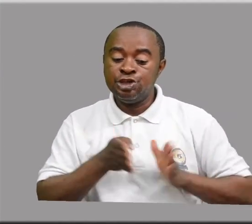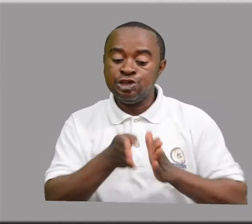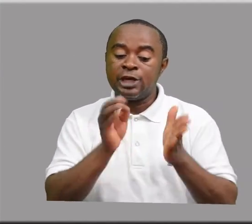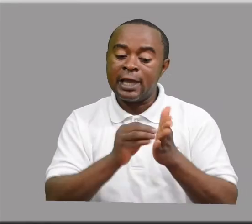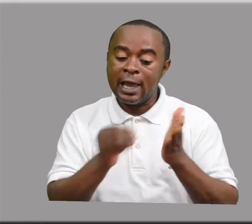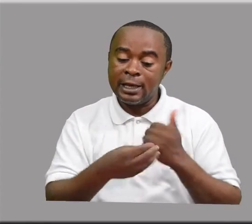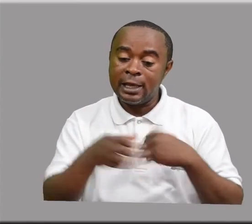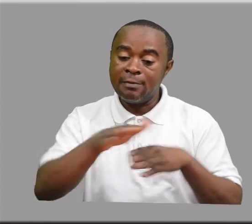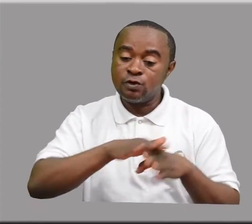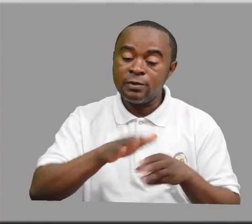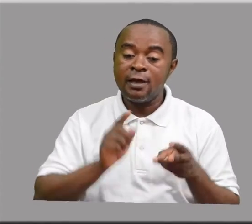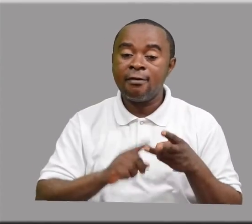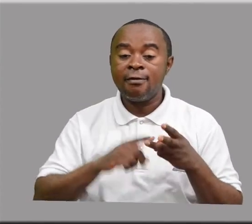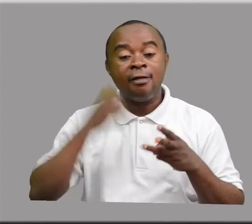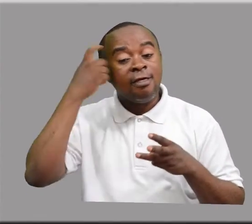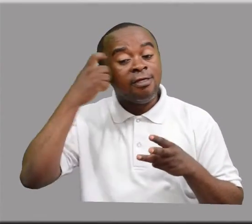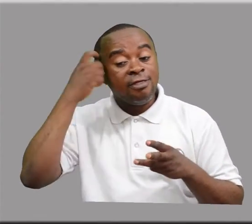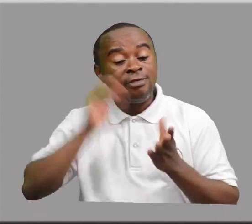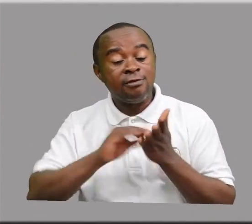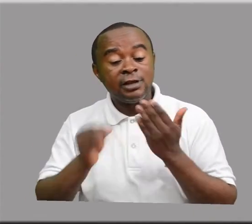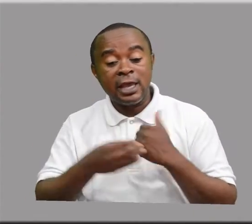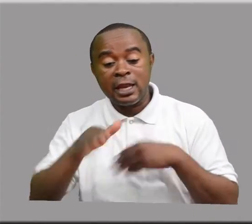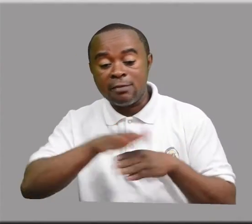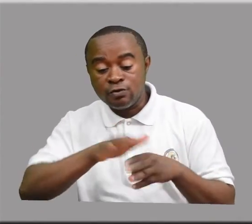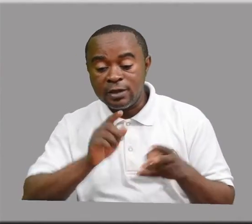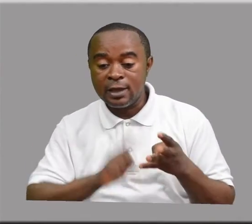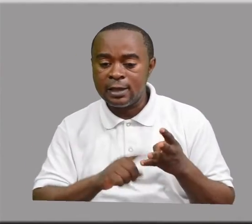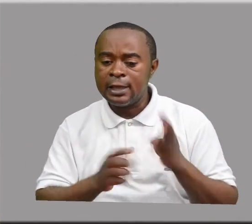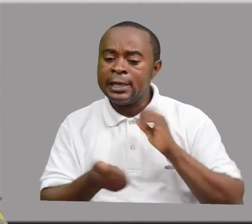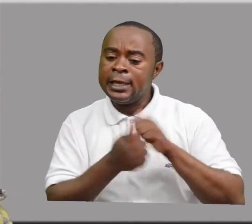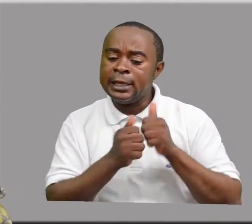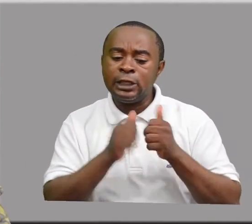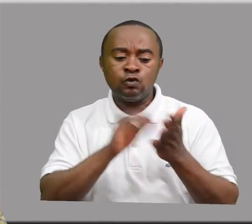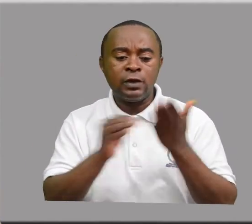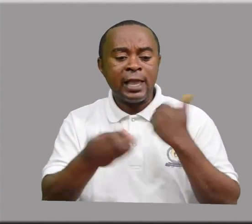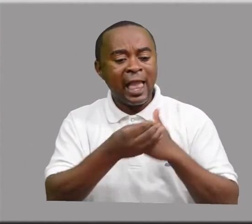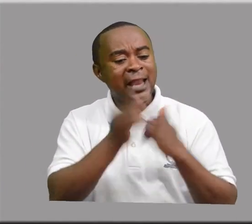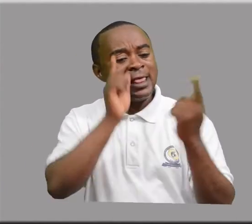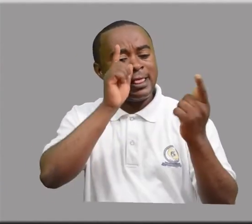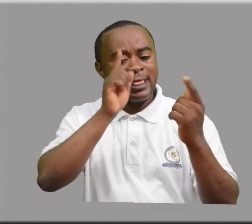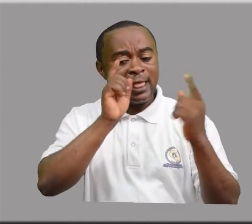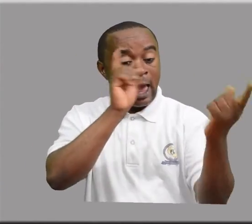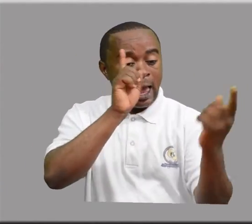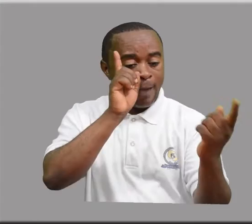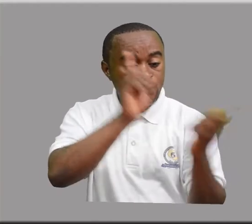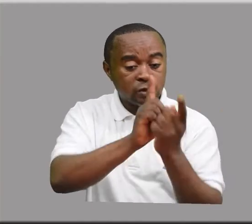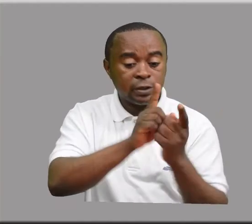theories he or she used, and what were the findings and what were the recommendations.